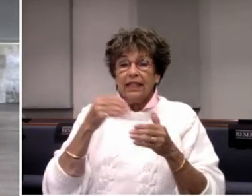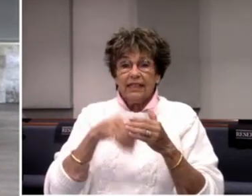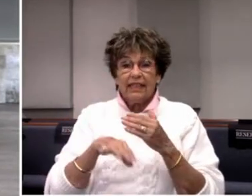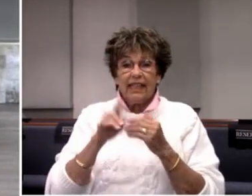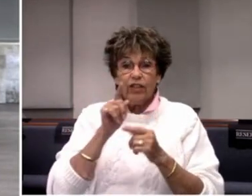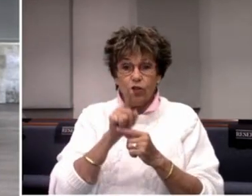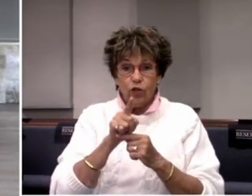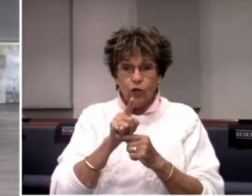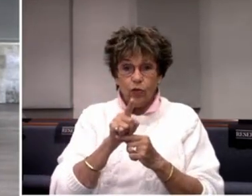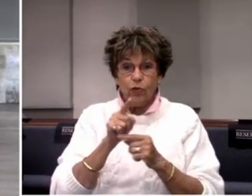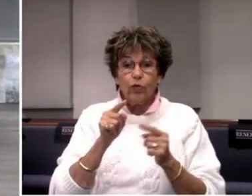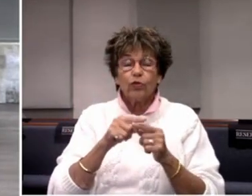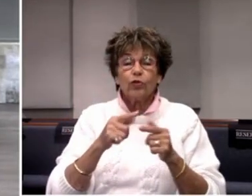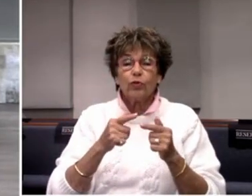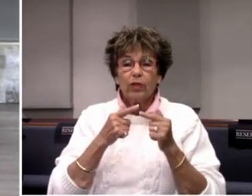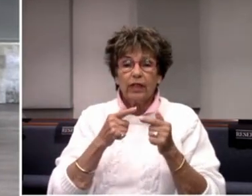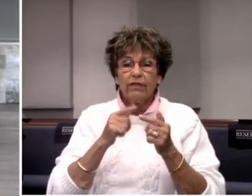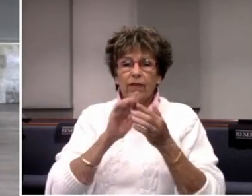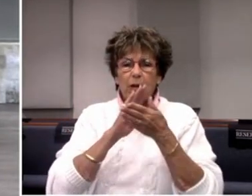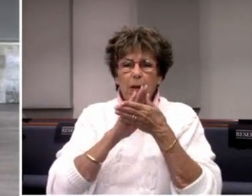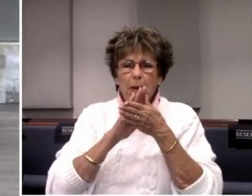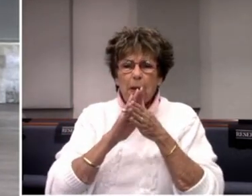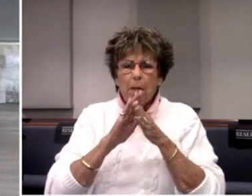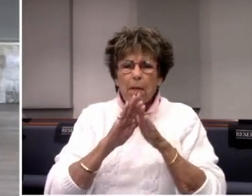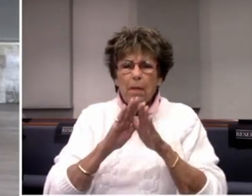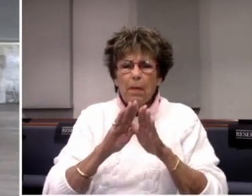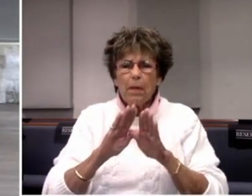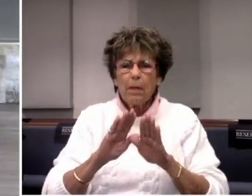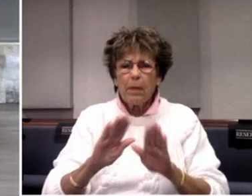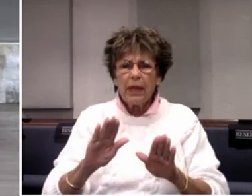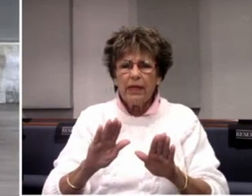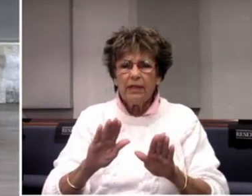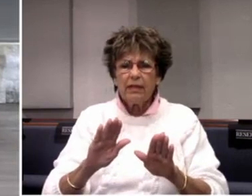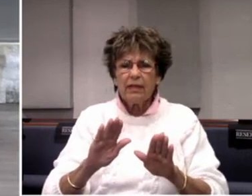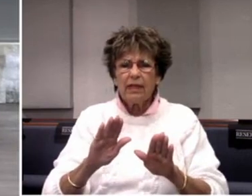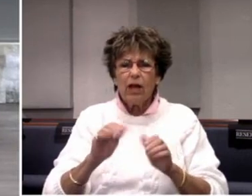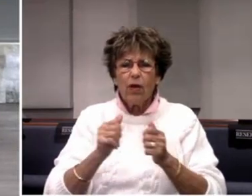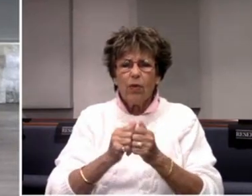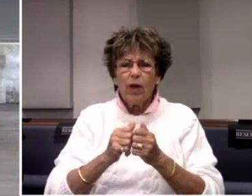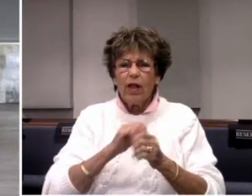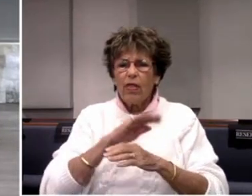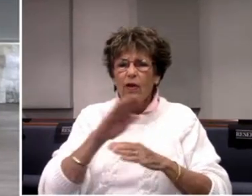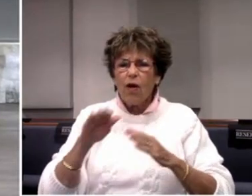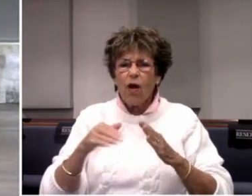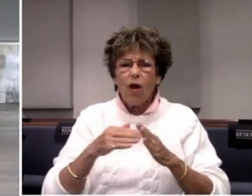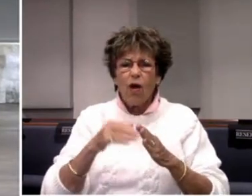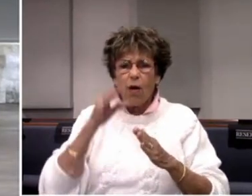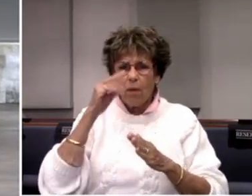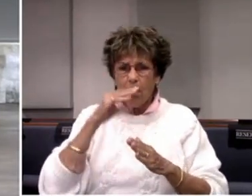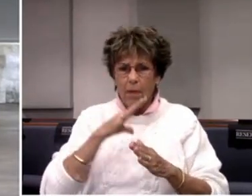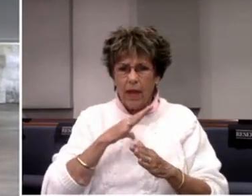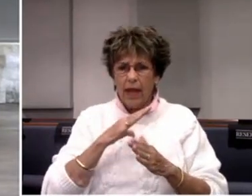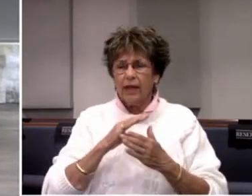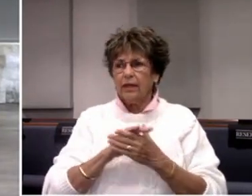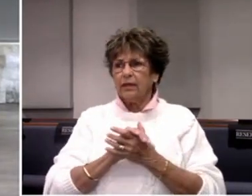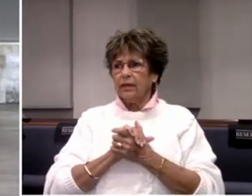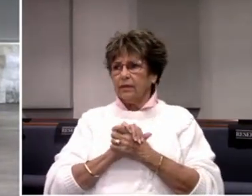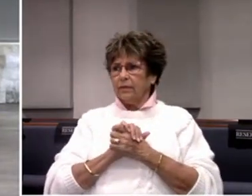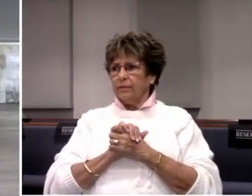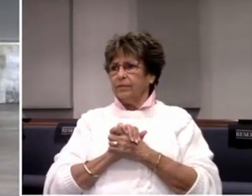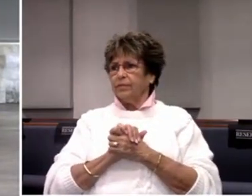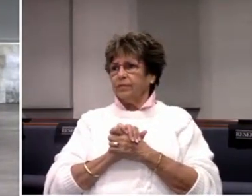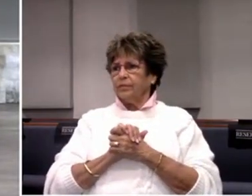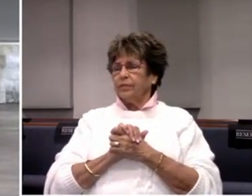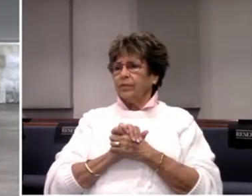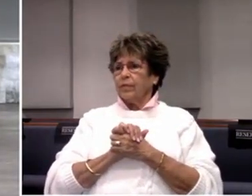how? Peaceably with all men, right? So he's dealing with retribution for evil